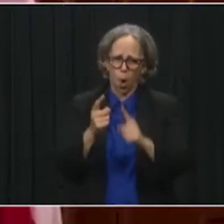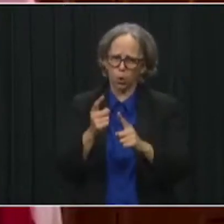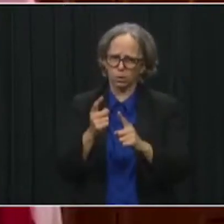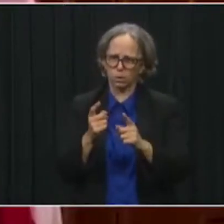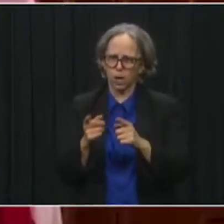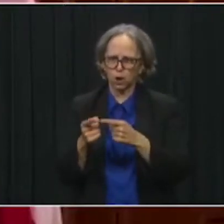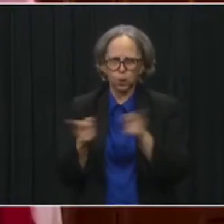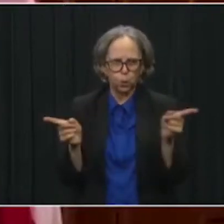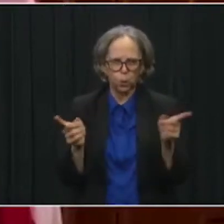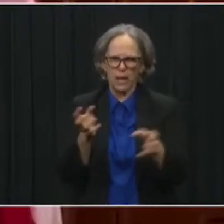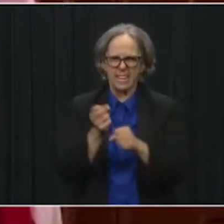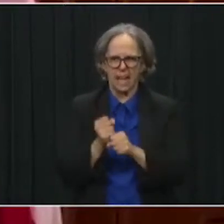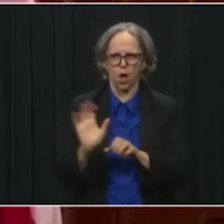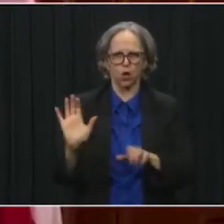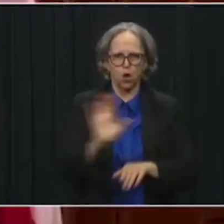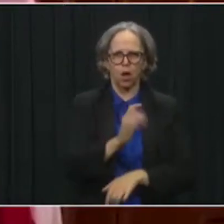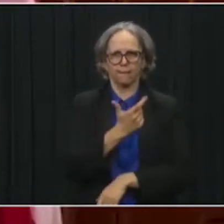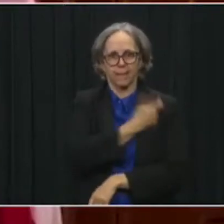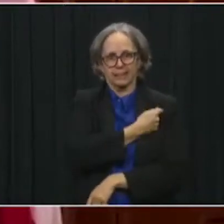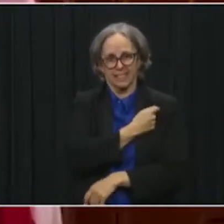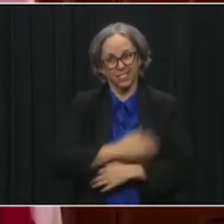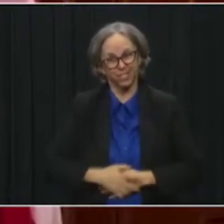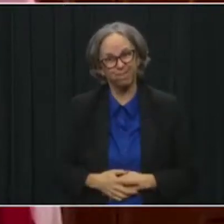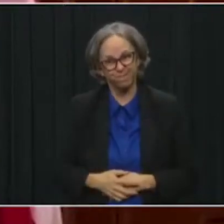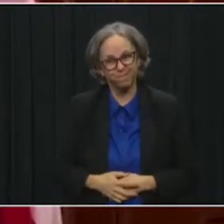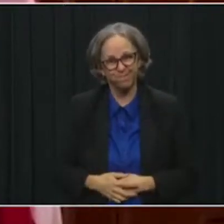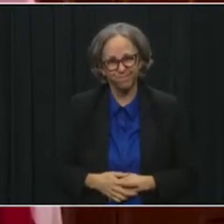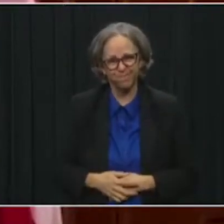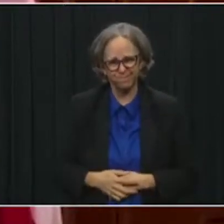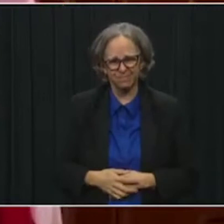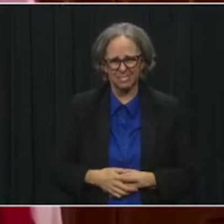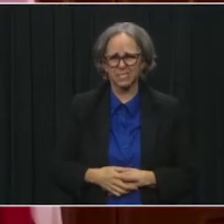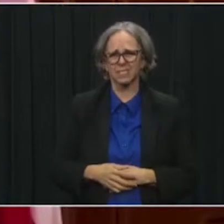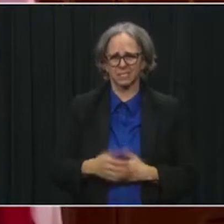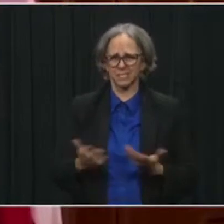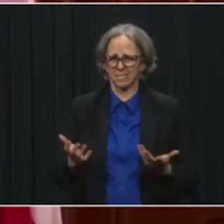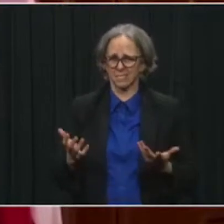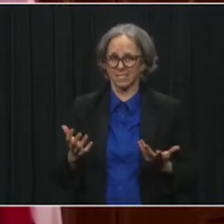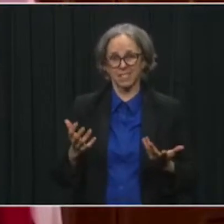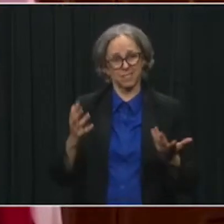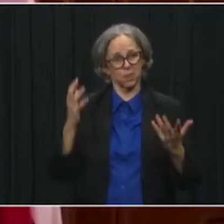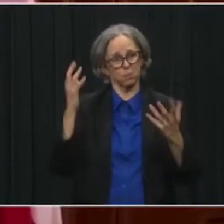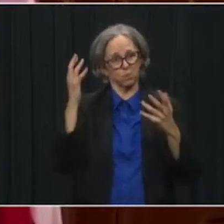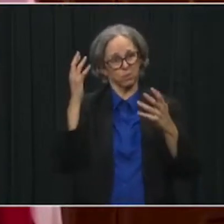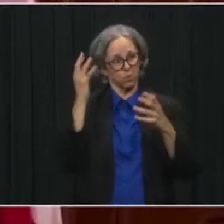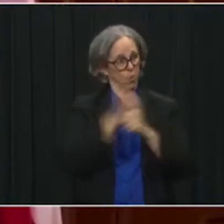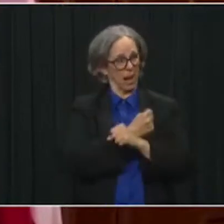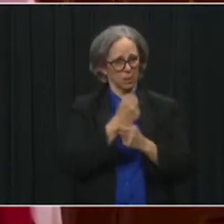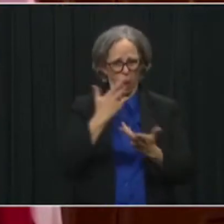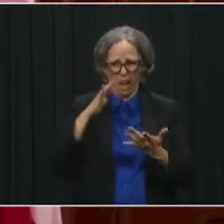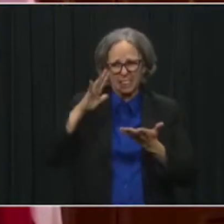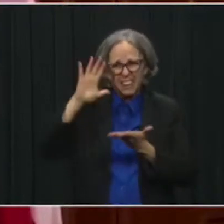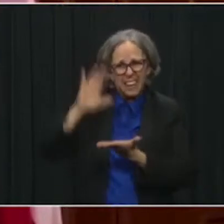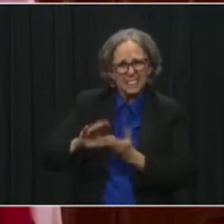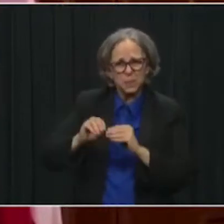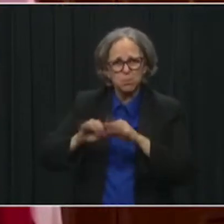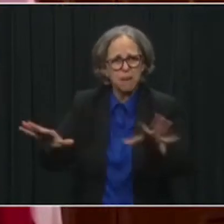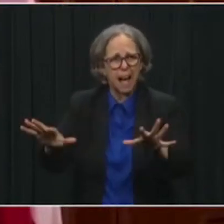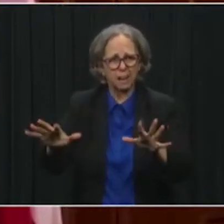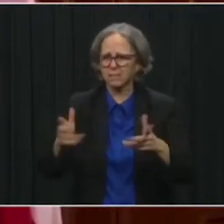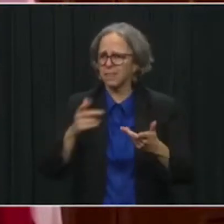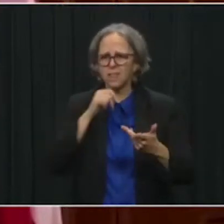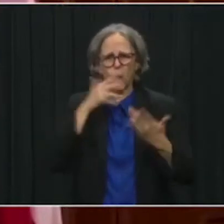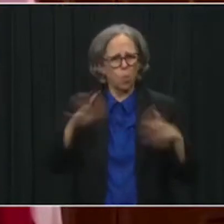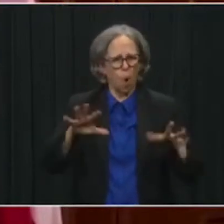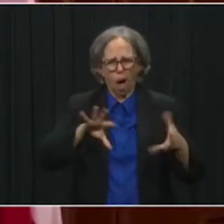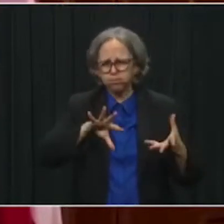we win. This is where we don't win. We have two Ohios. We have people who are vaccinated